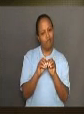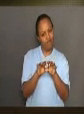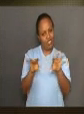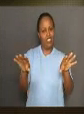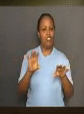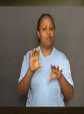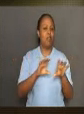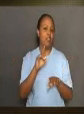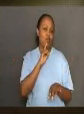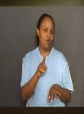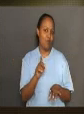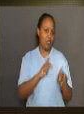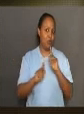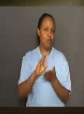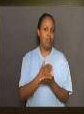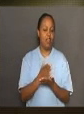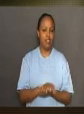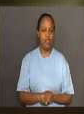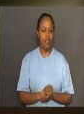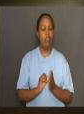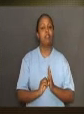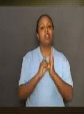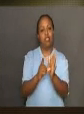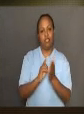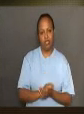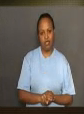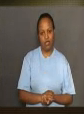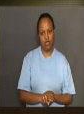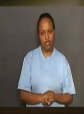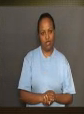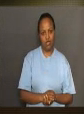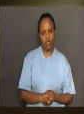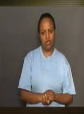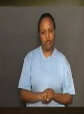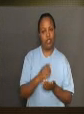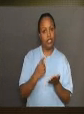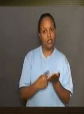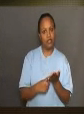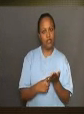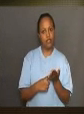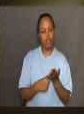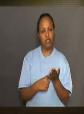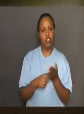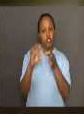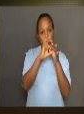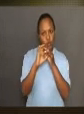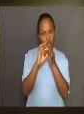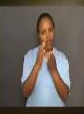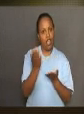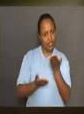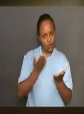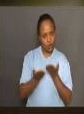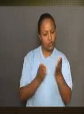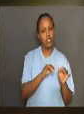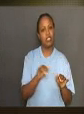throughout the population. For example, it ensures that important social services